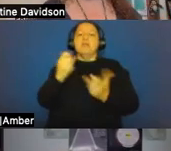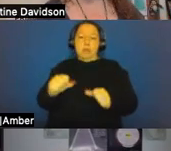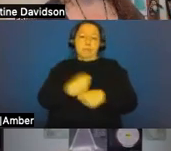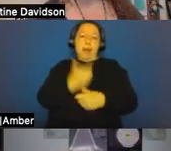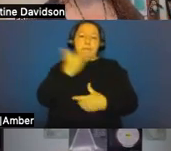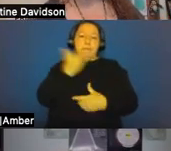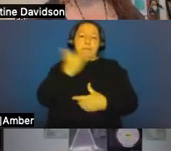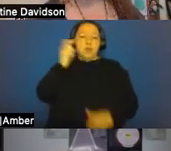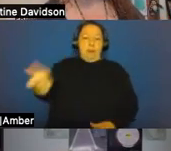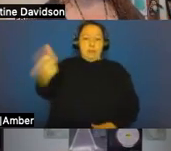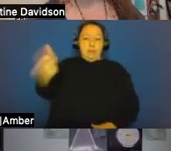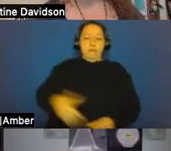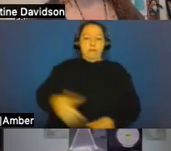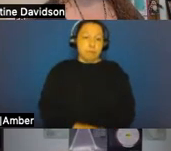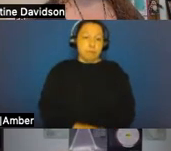Okay.